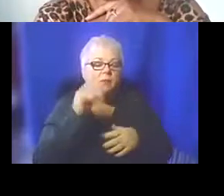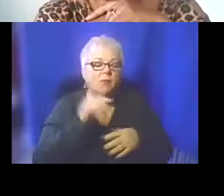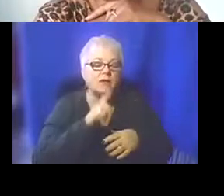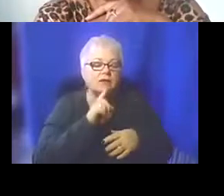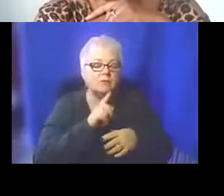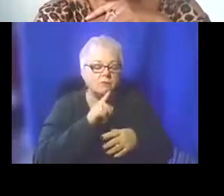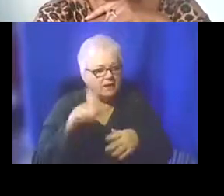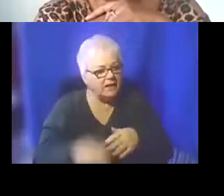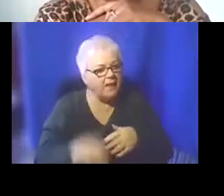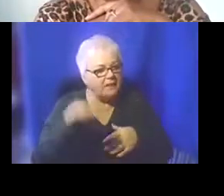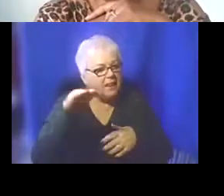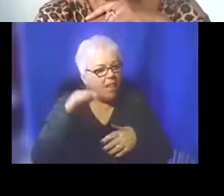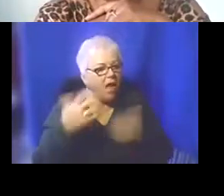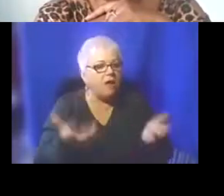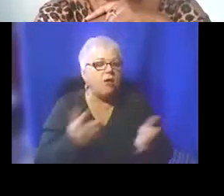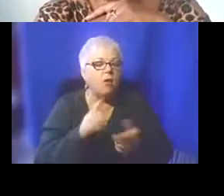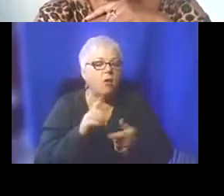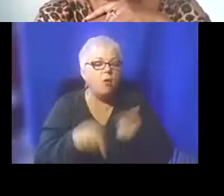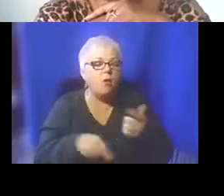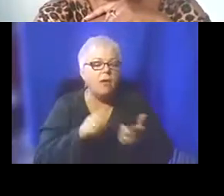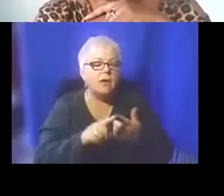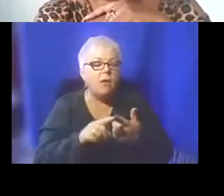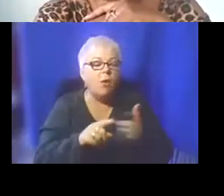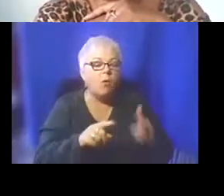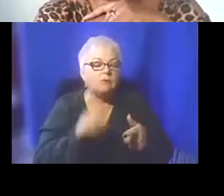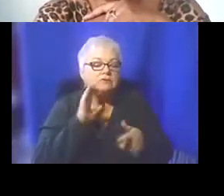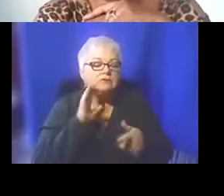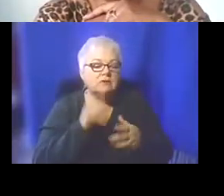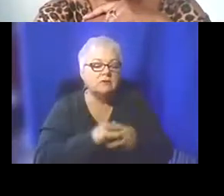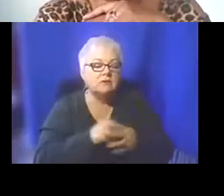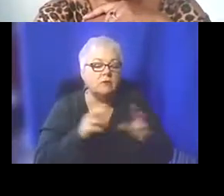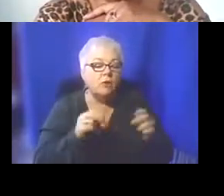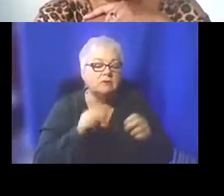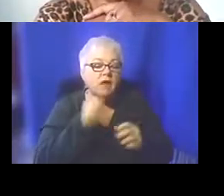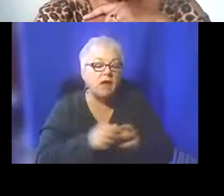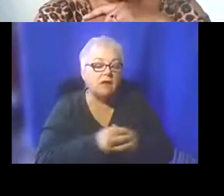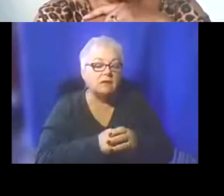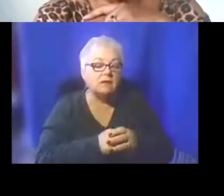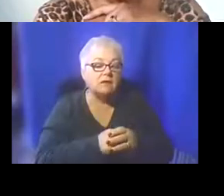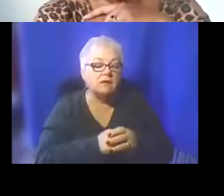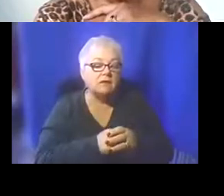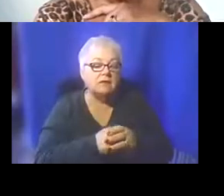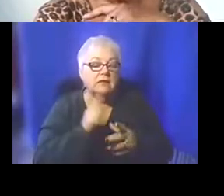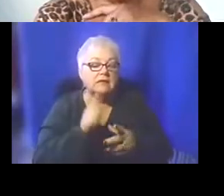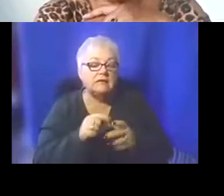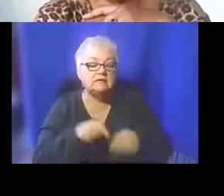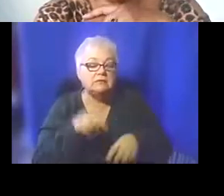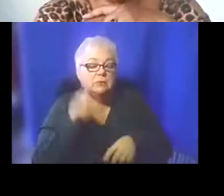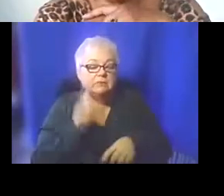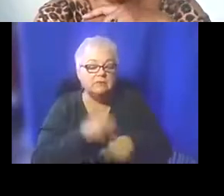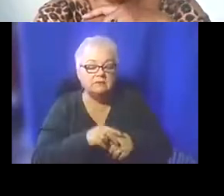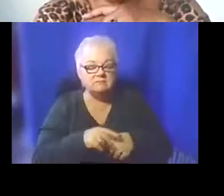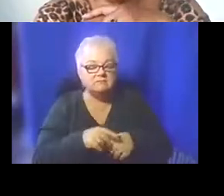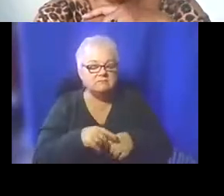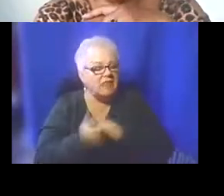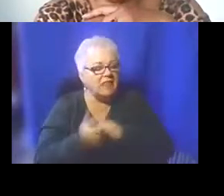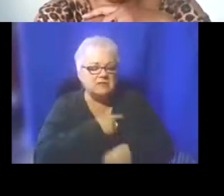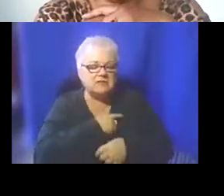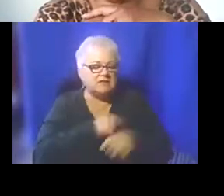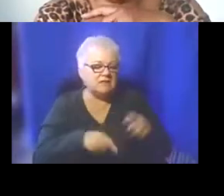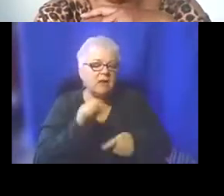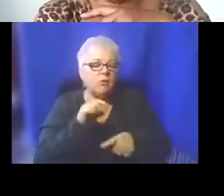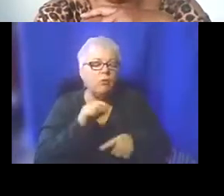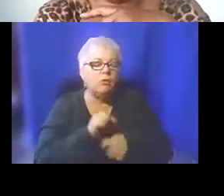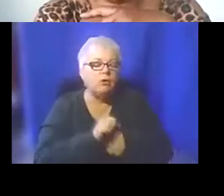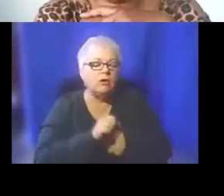coming along. What is she gonna say? No, he's not. He's stupid. He's shiftless. He can't work because I don't want you to